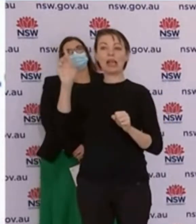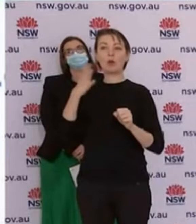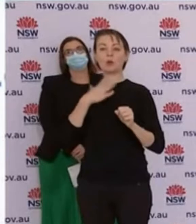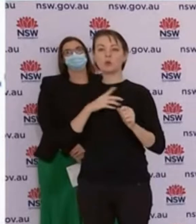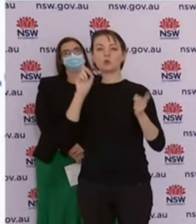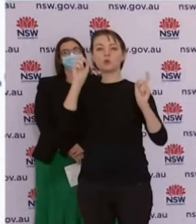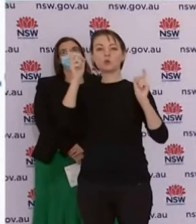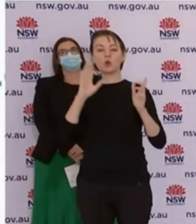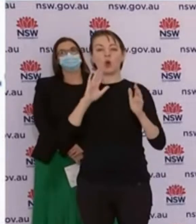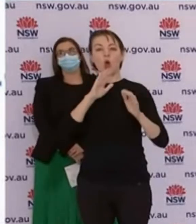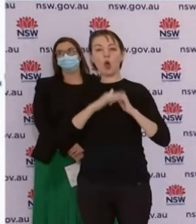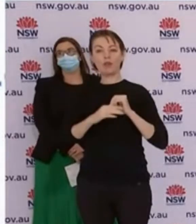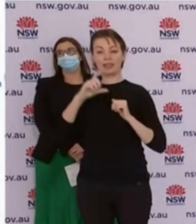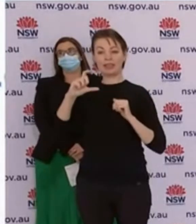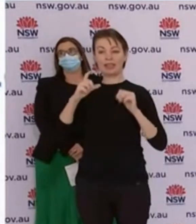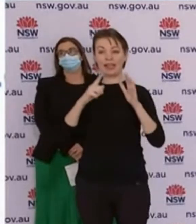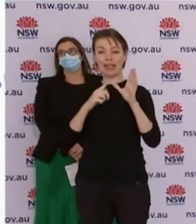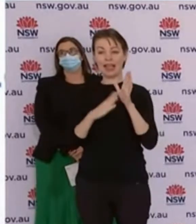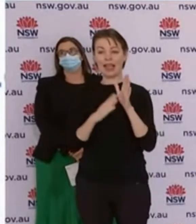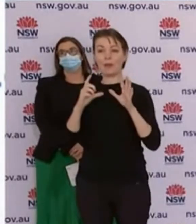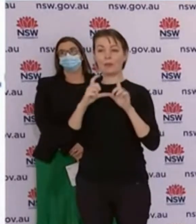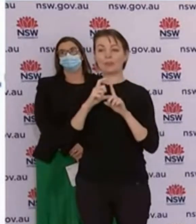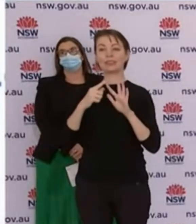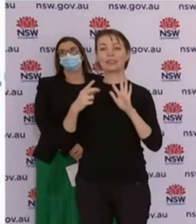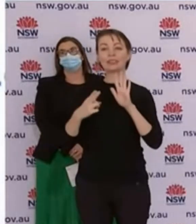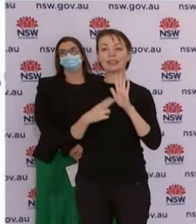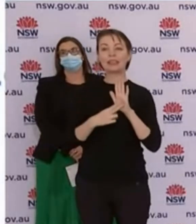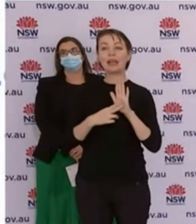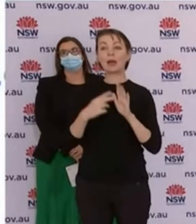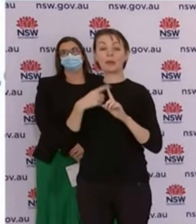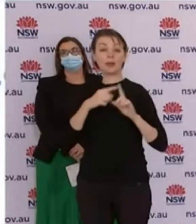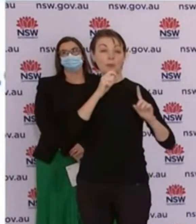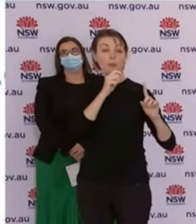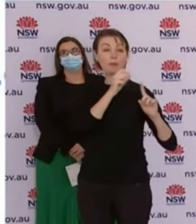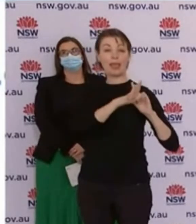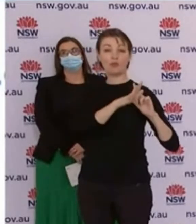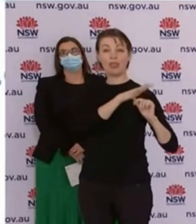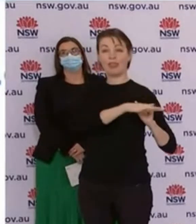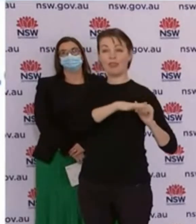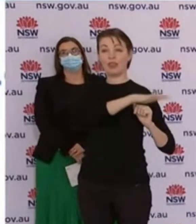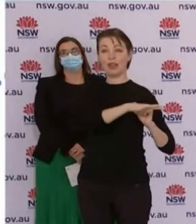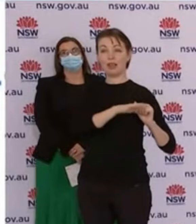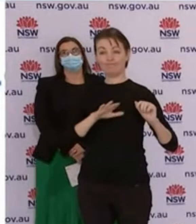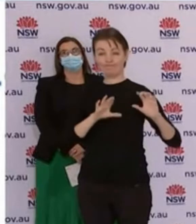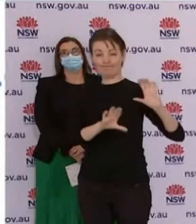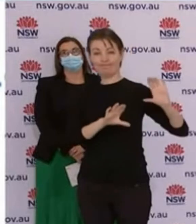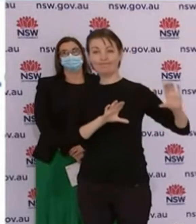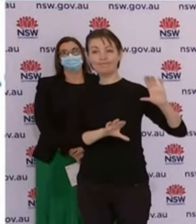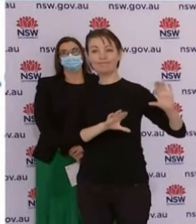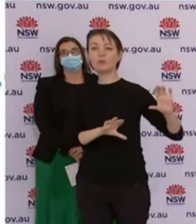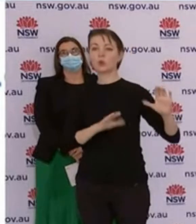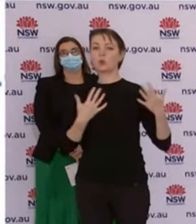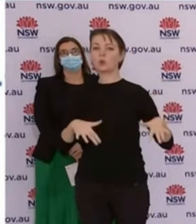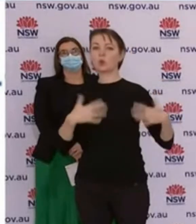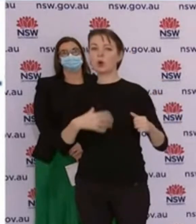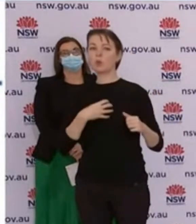Camden and people living in the balance or the rest of the local government area of Penrith. The health experts are telling us